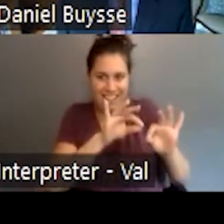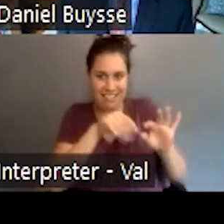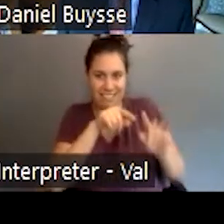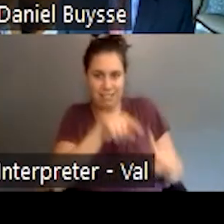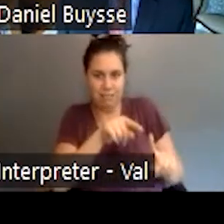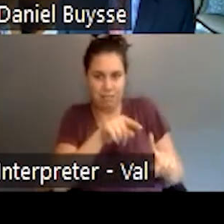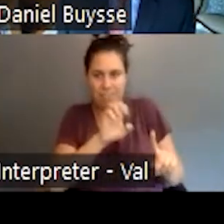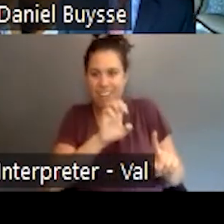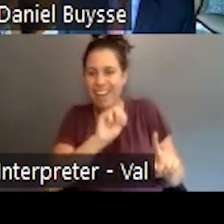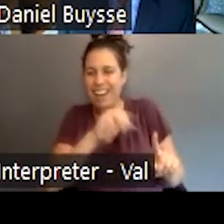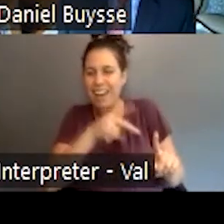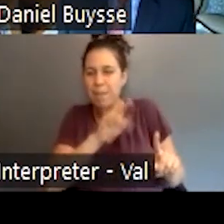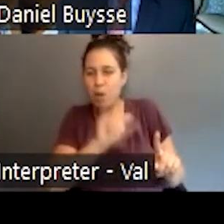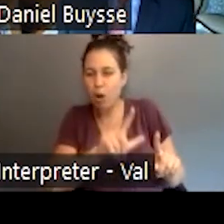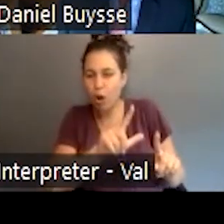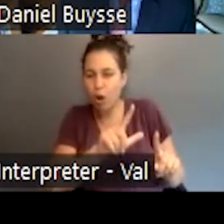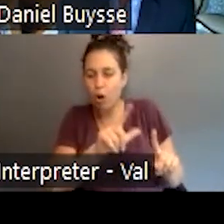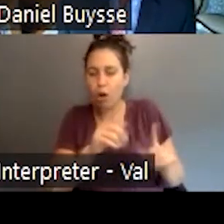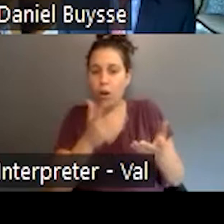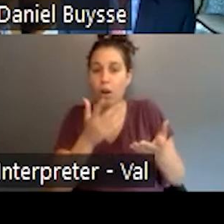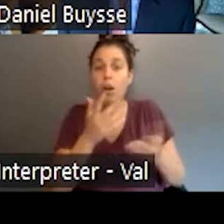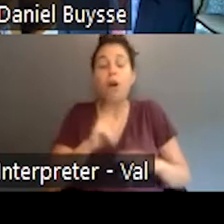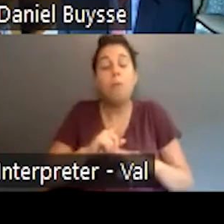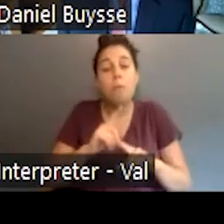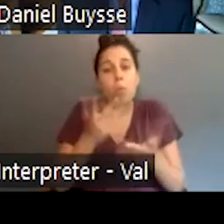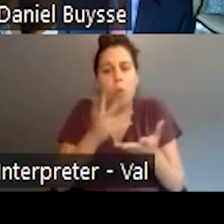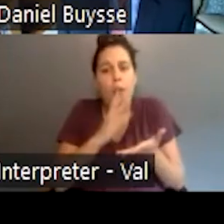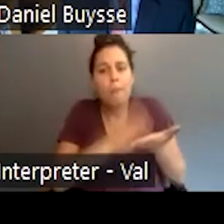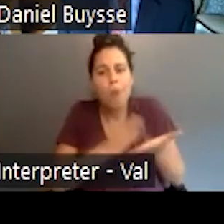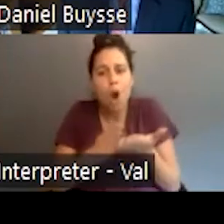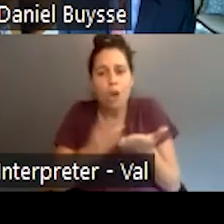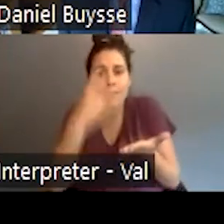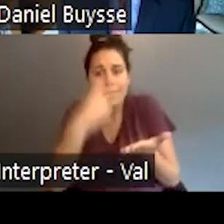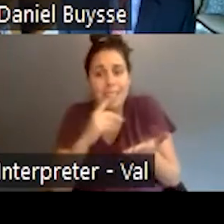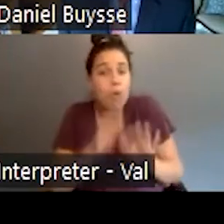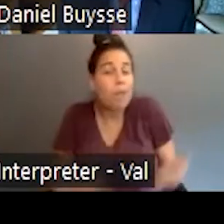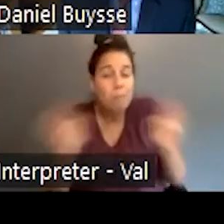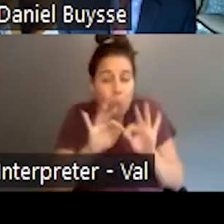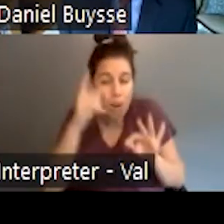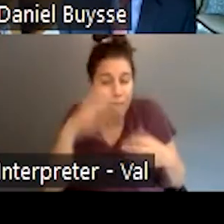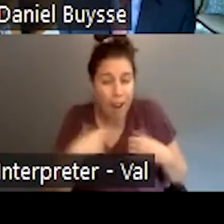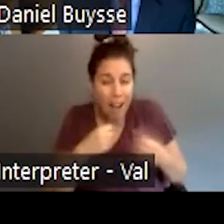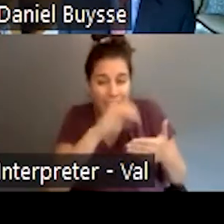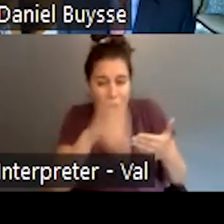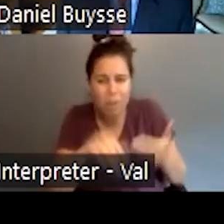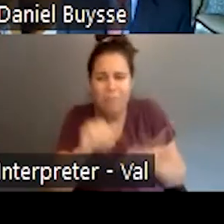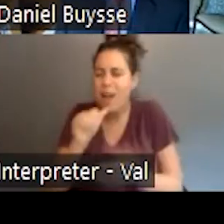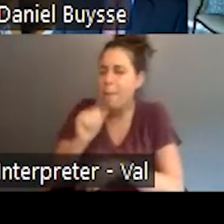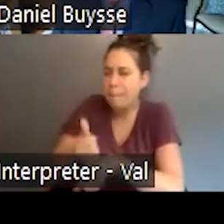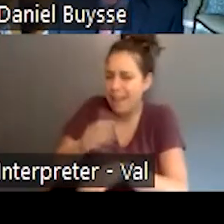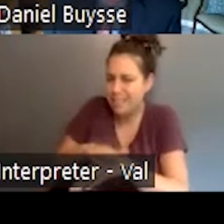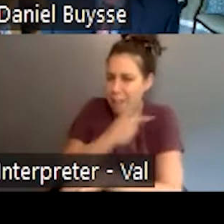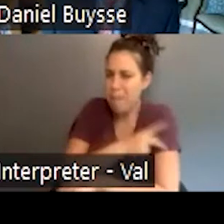about what aspects of sleep are important for health outcomes. It's not based on patient preferences.